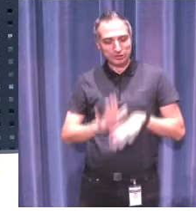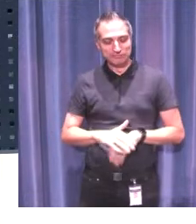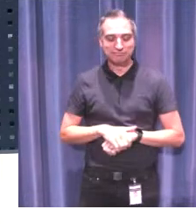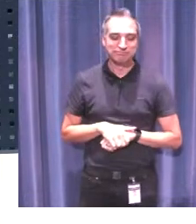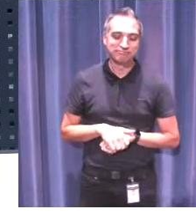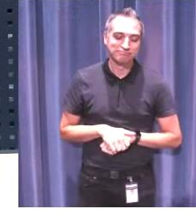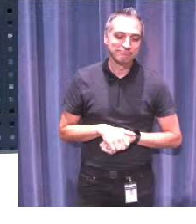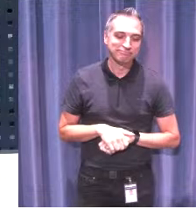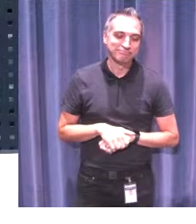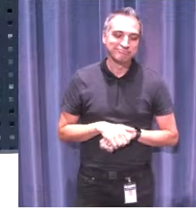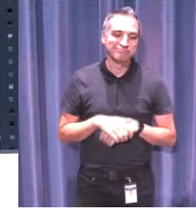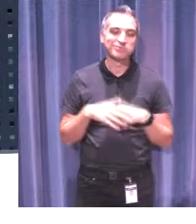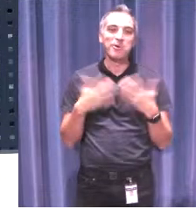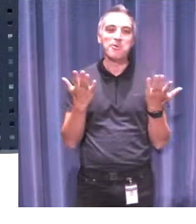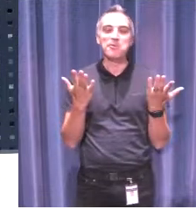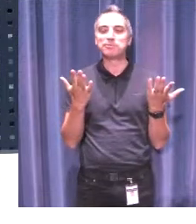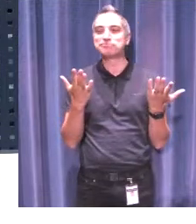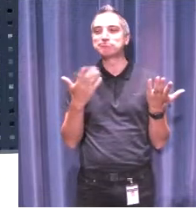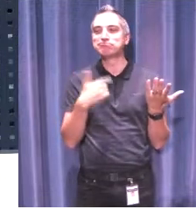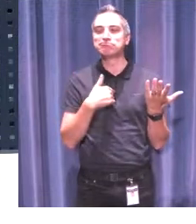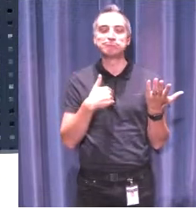so I have a long